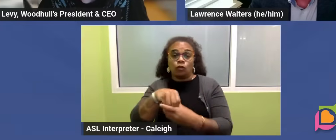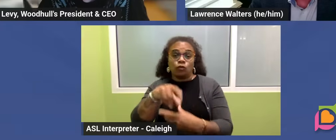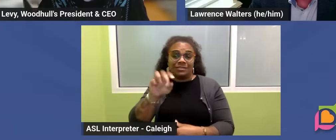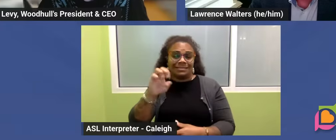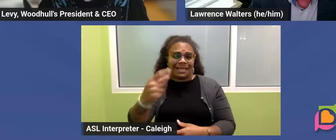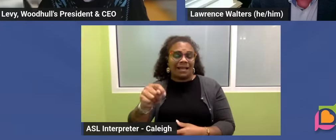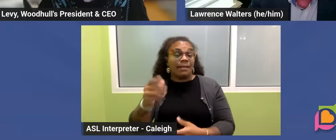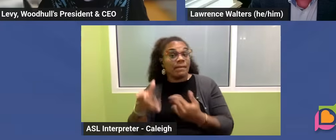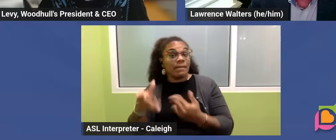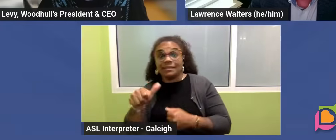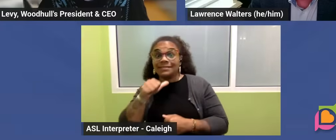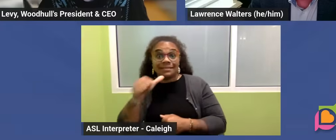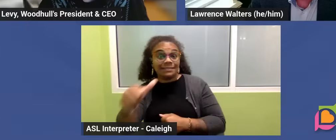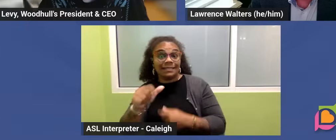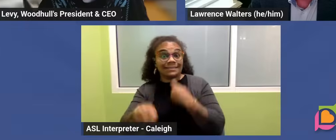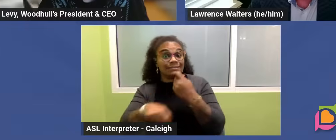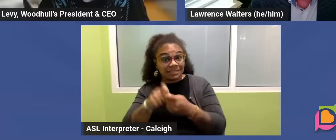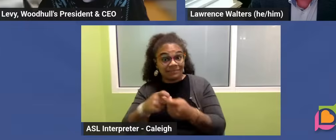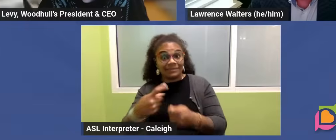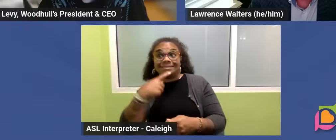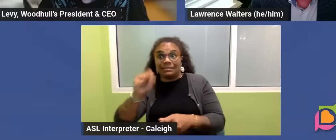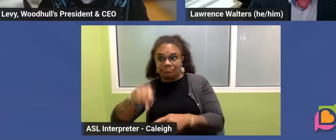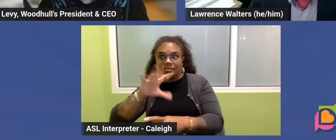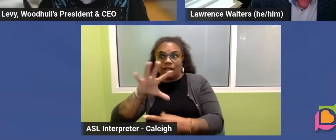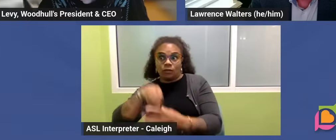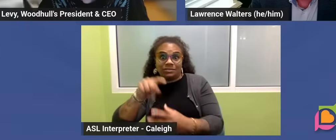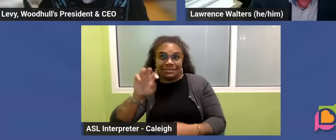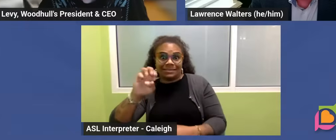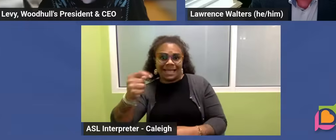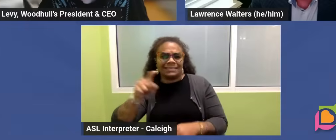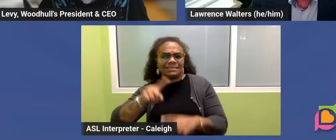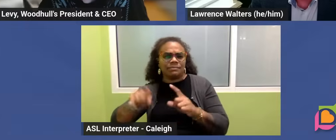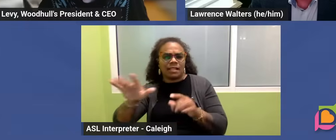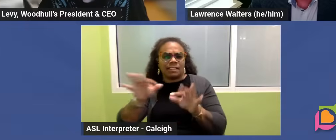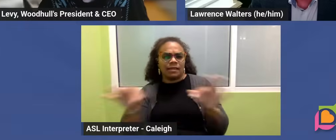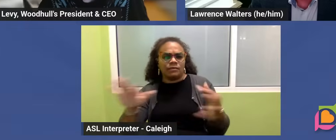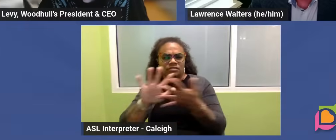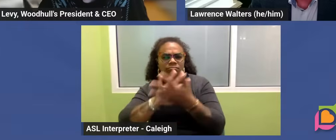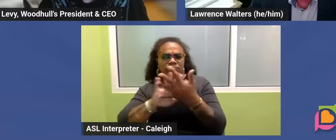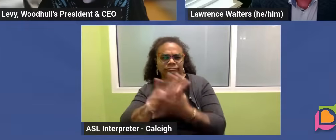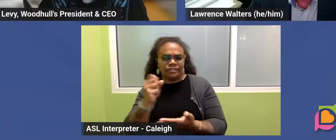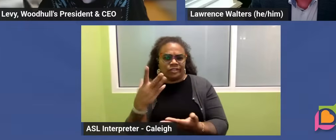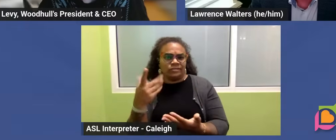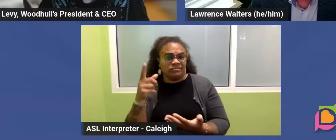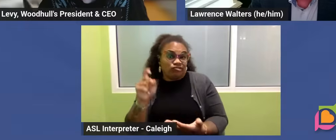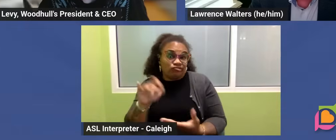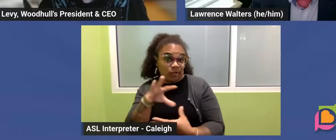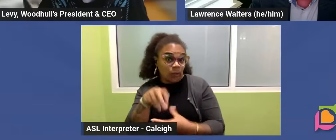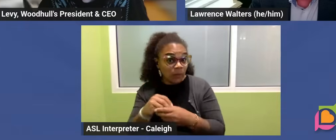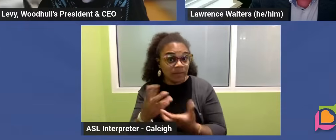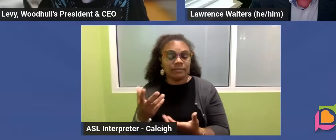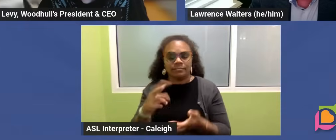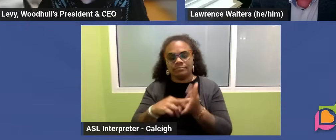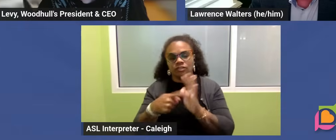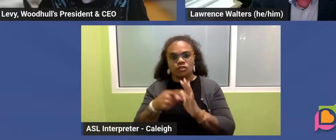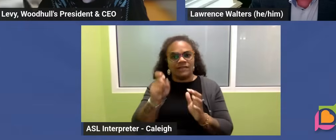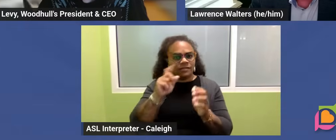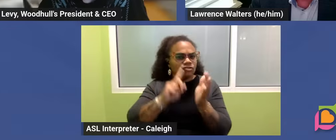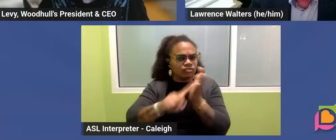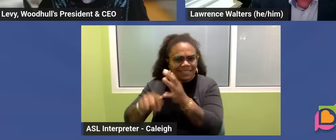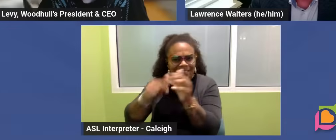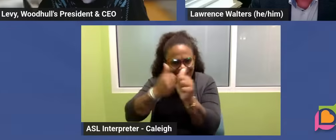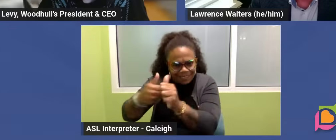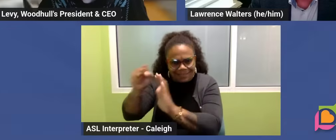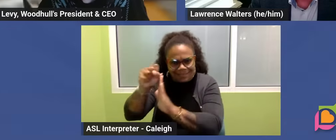in the definition. So the short answer is you have to check each of these statutes to determine whether audio